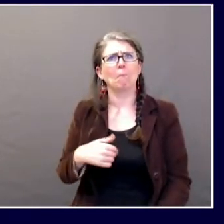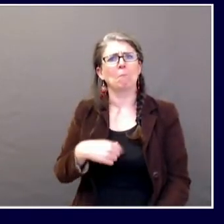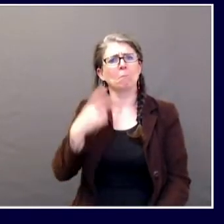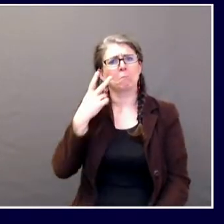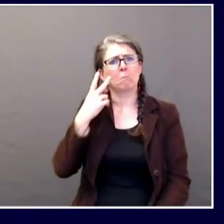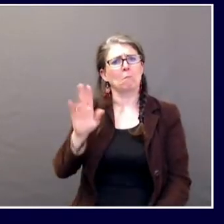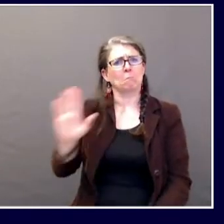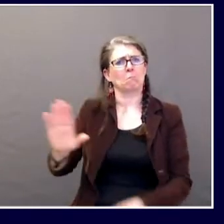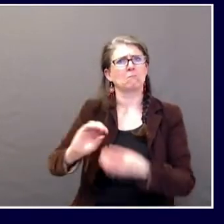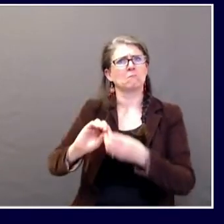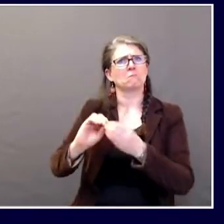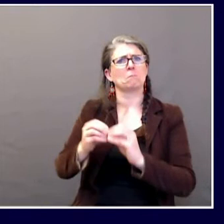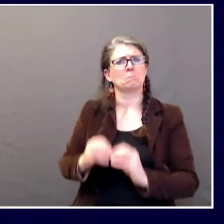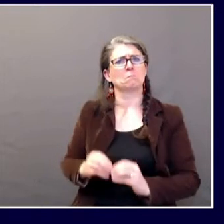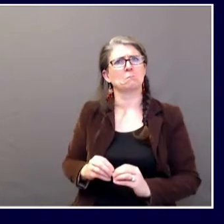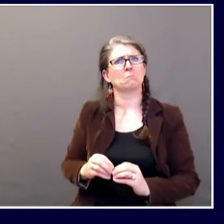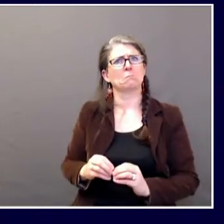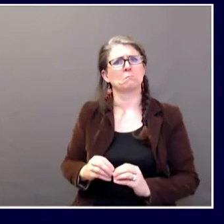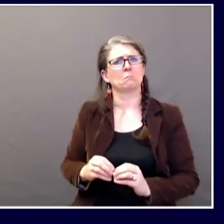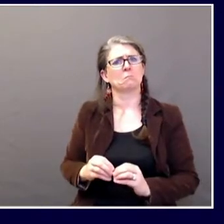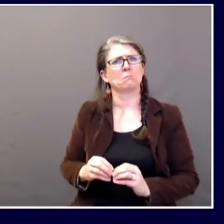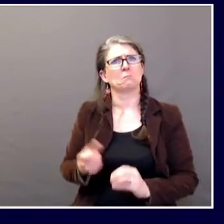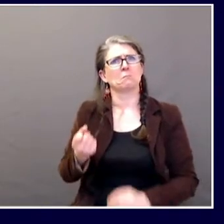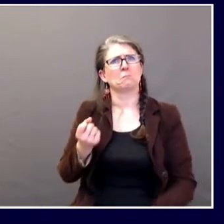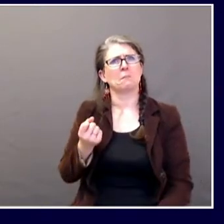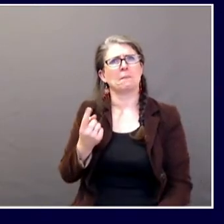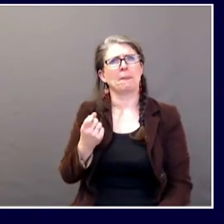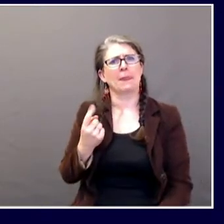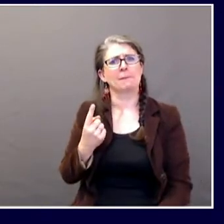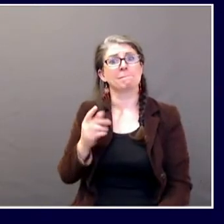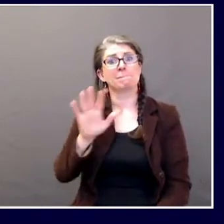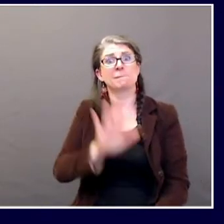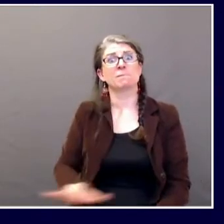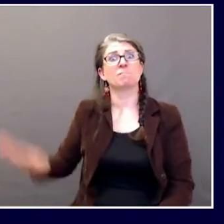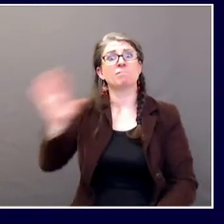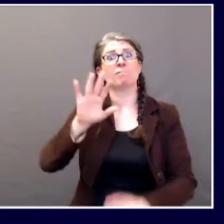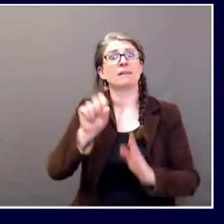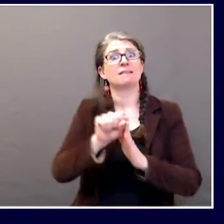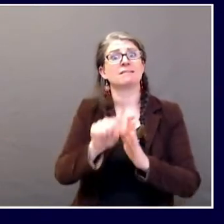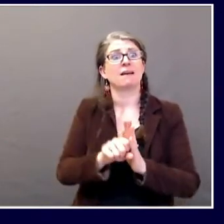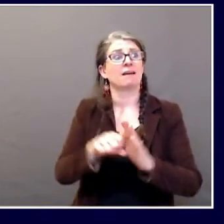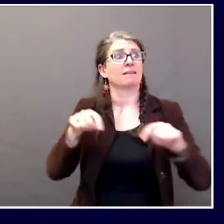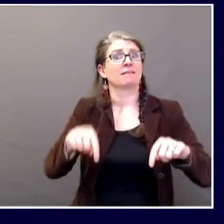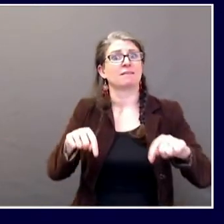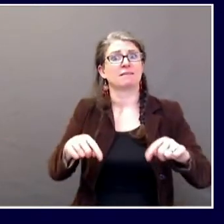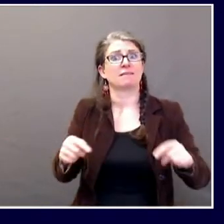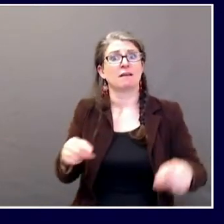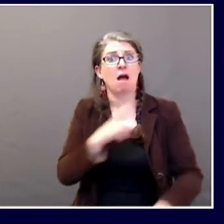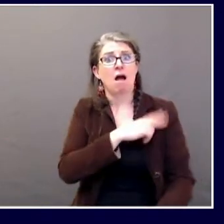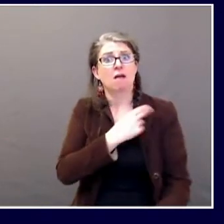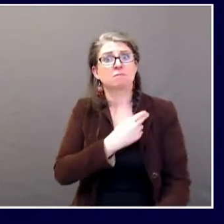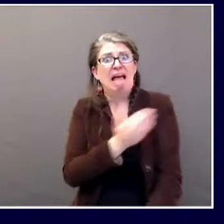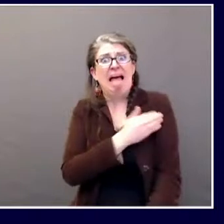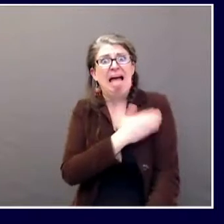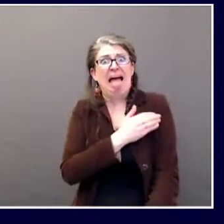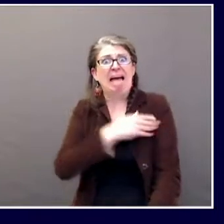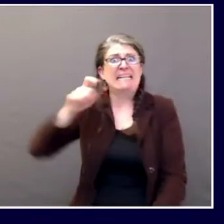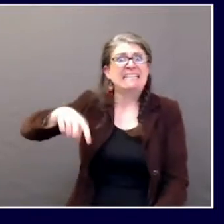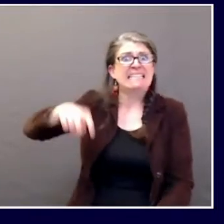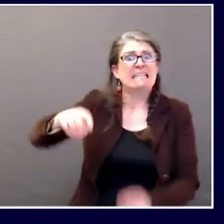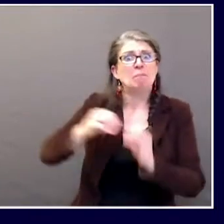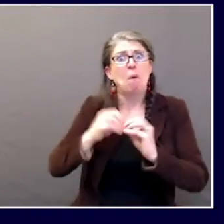needs, we have been and are consistently filling those based on the requests that they send to us for PPE, whether